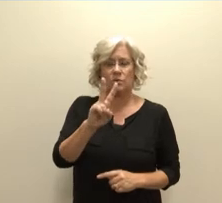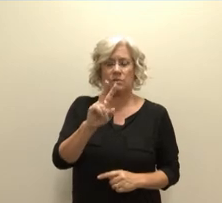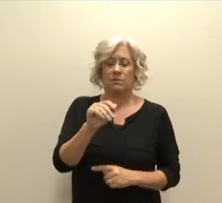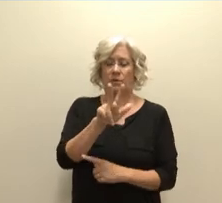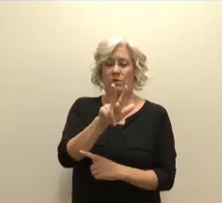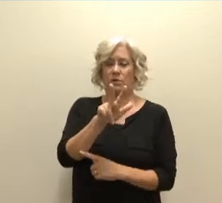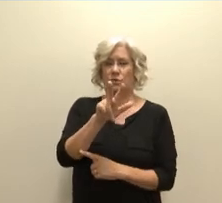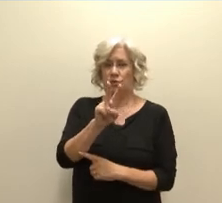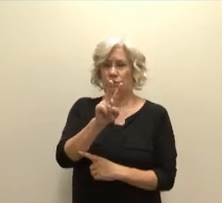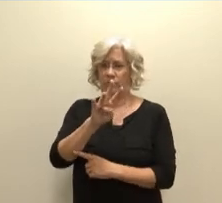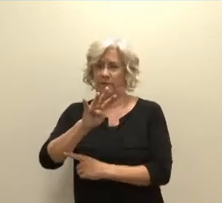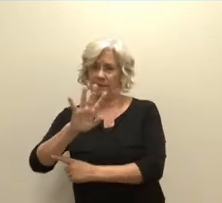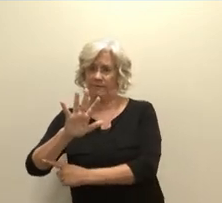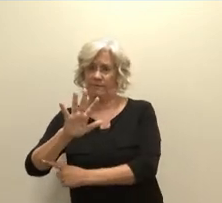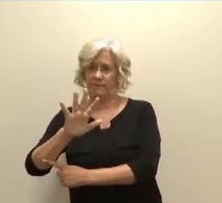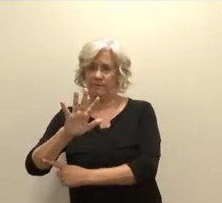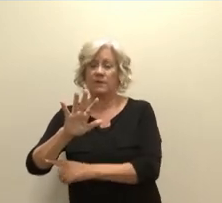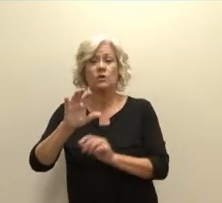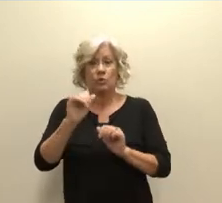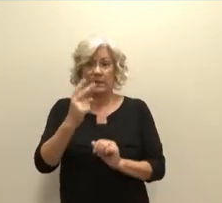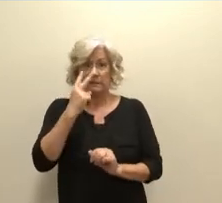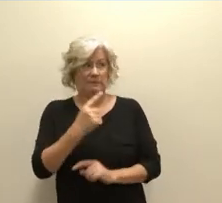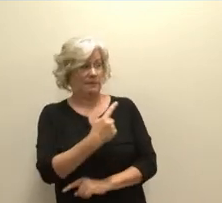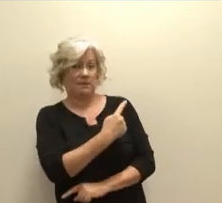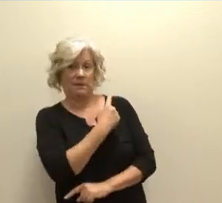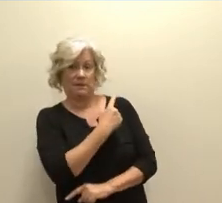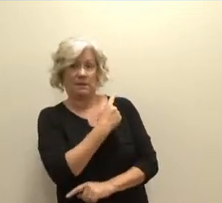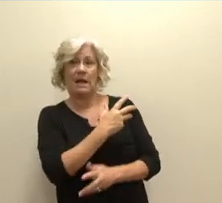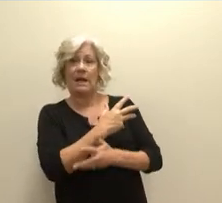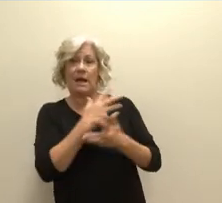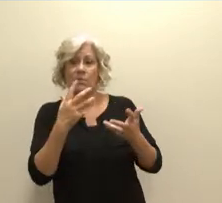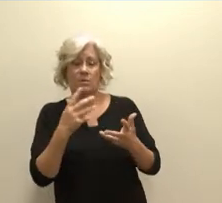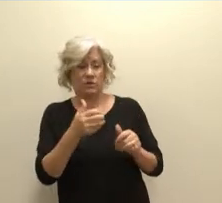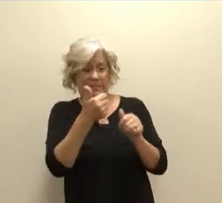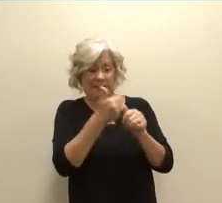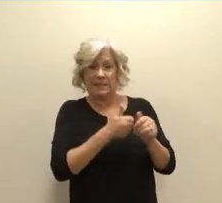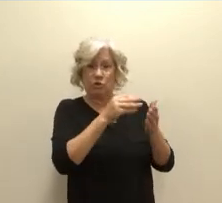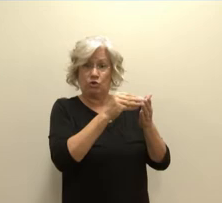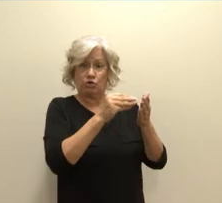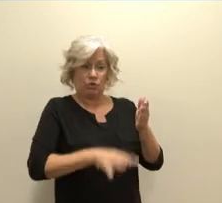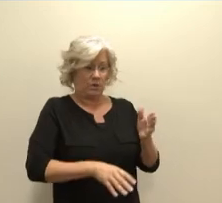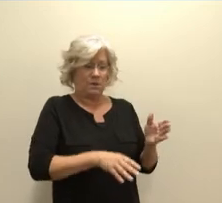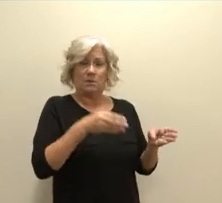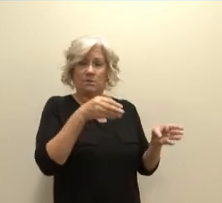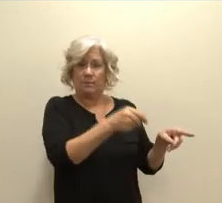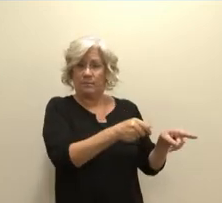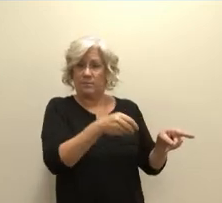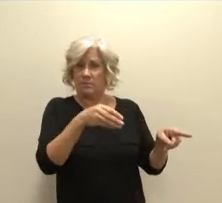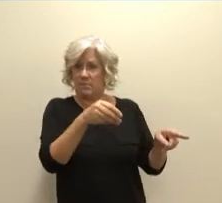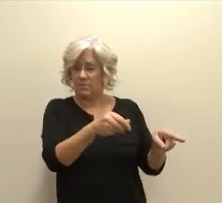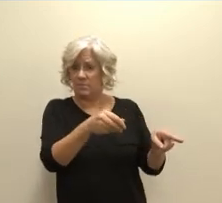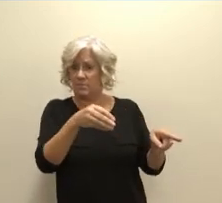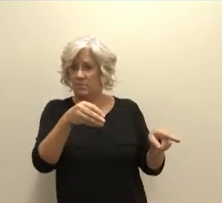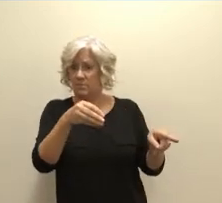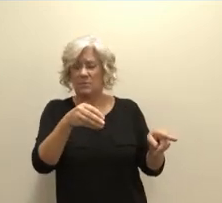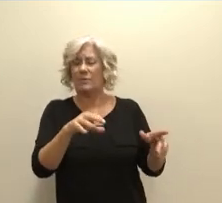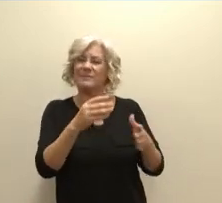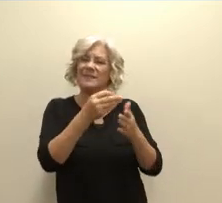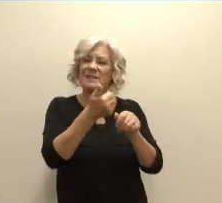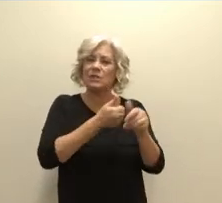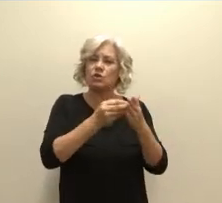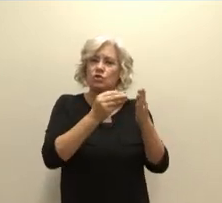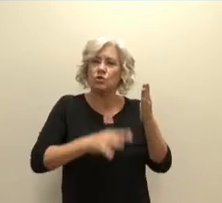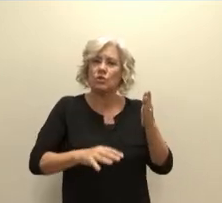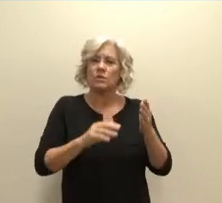$1.30 to $1.45. And you can see the amount, the level of revenue per student is very similar between the years. Last year